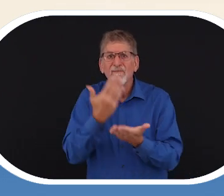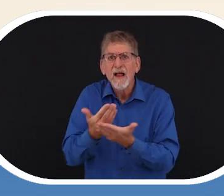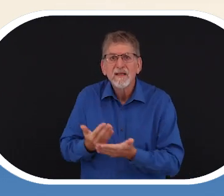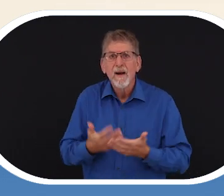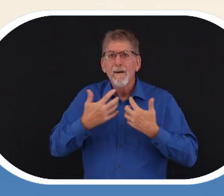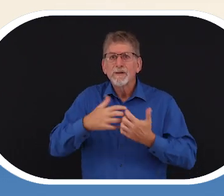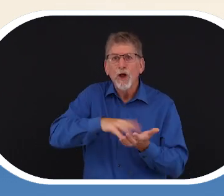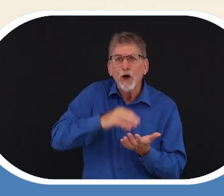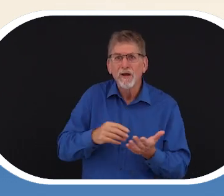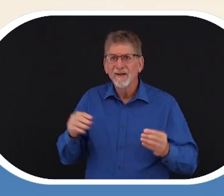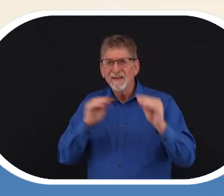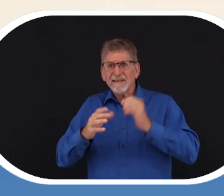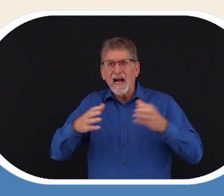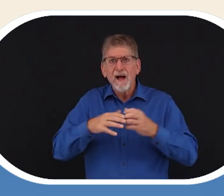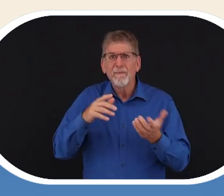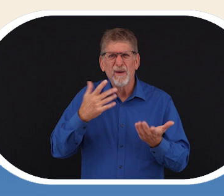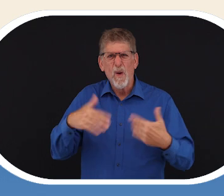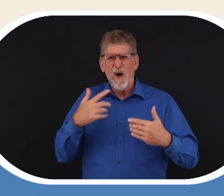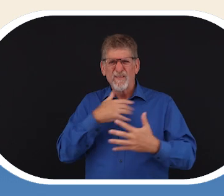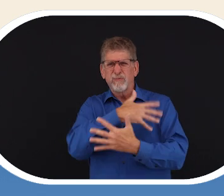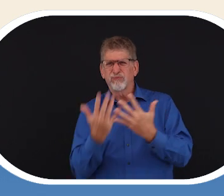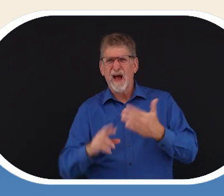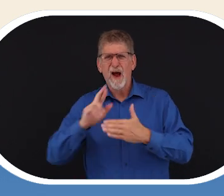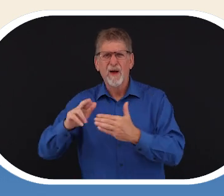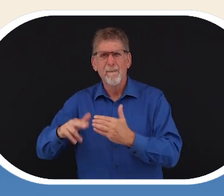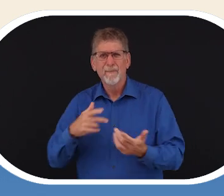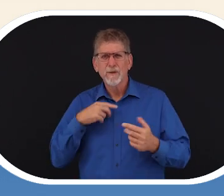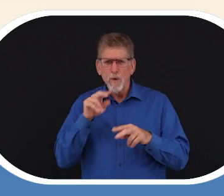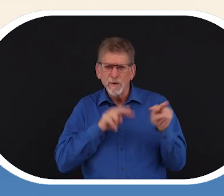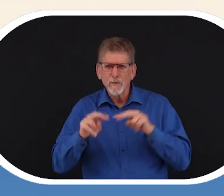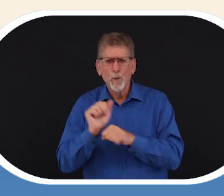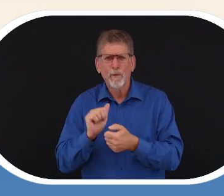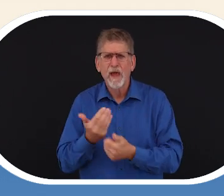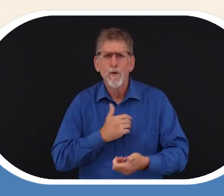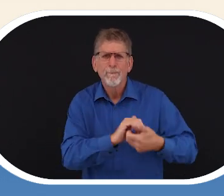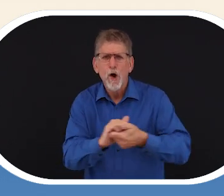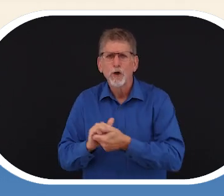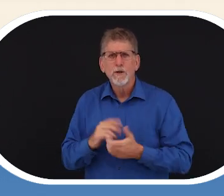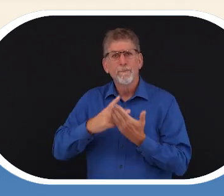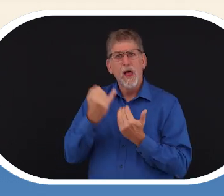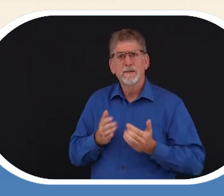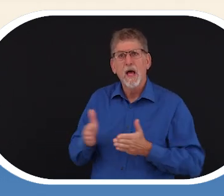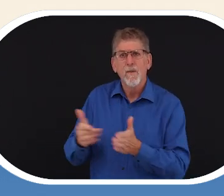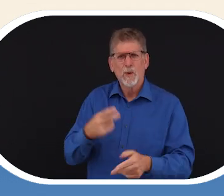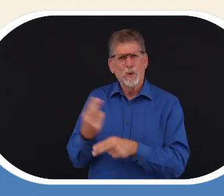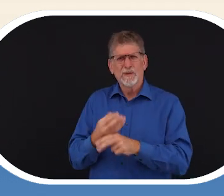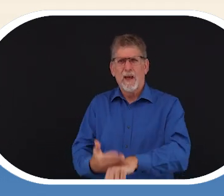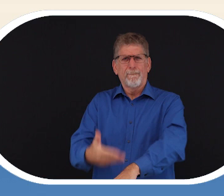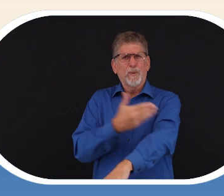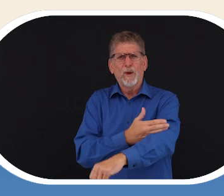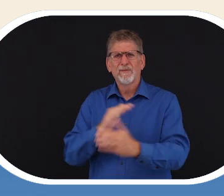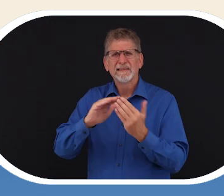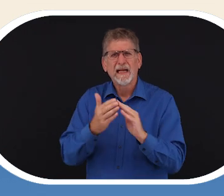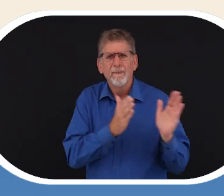outcomes. So working with our partners, Project Sidewalk is being used to improve urban planning, build new interactive visual analytics,